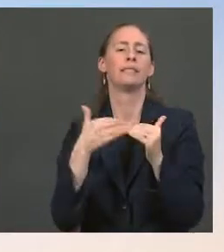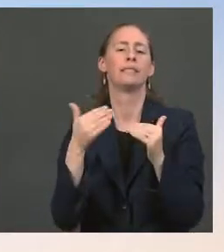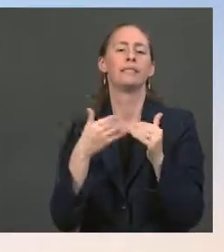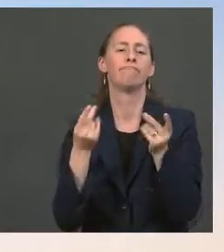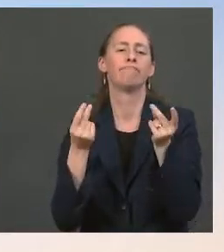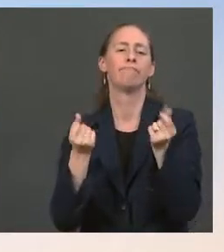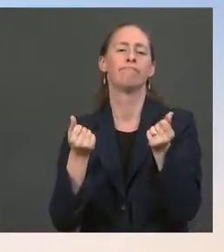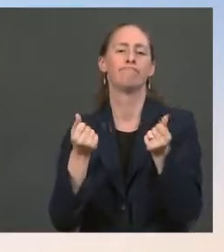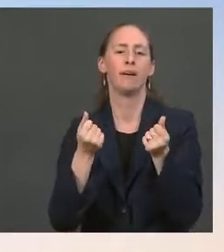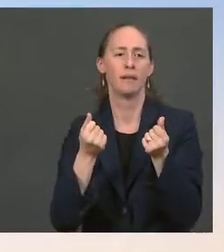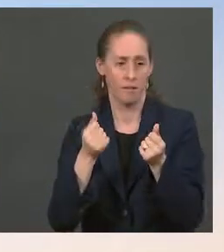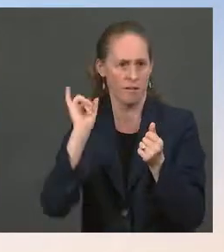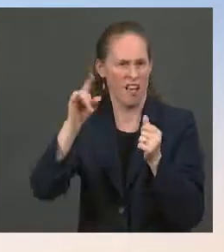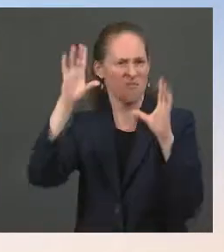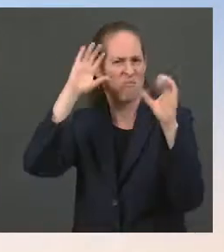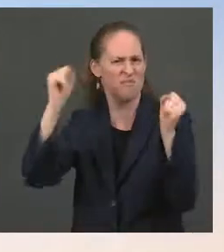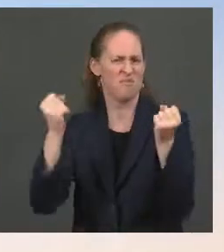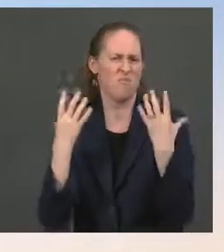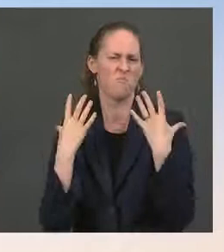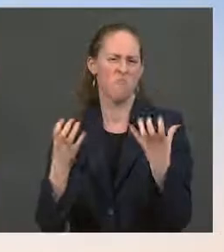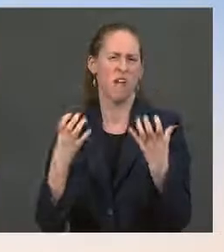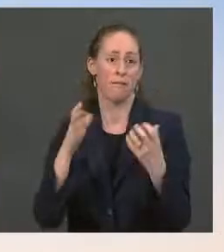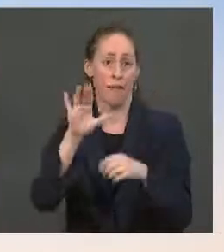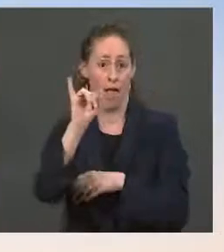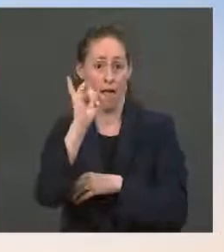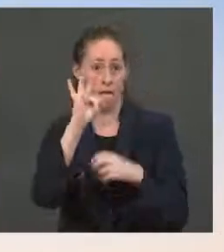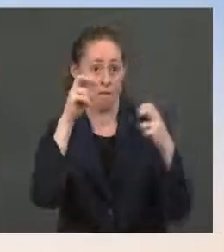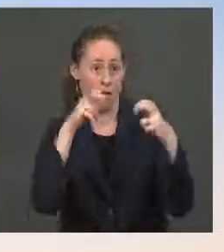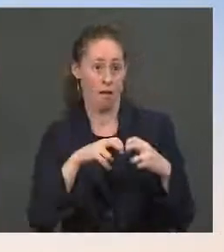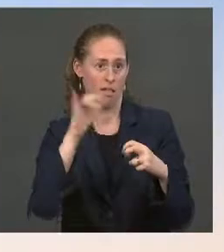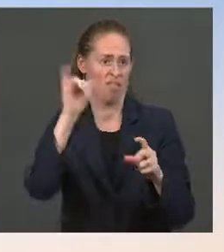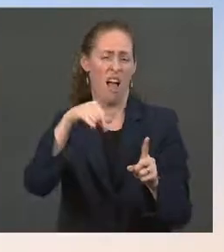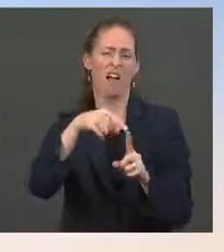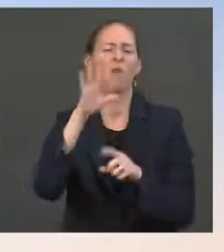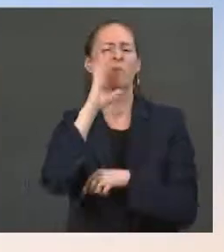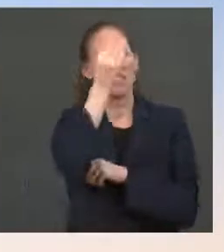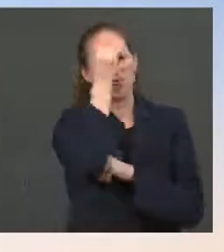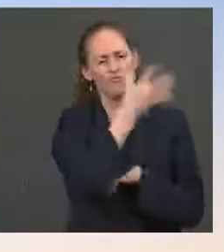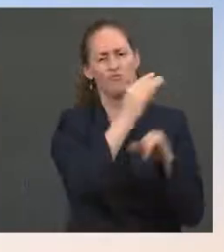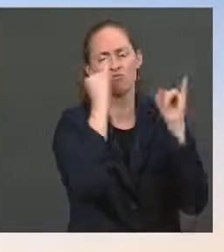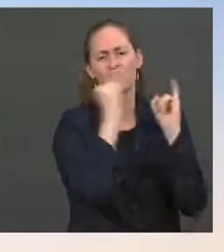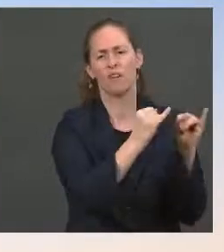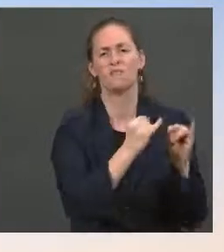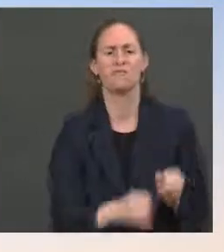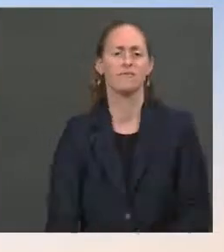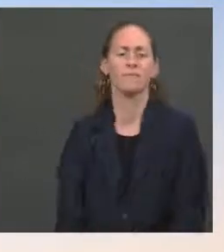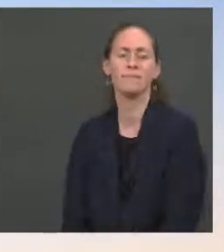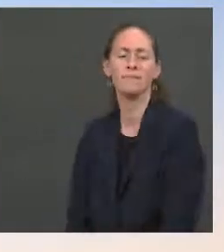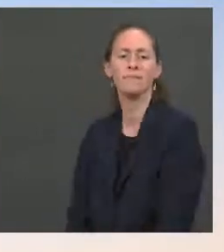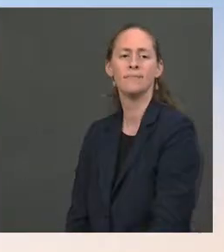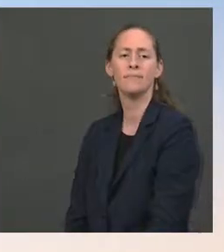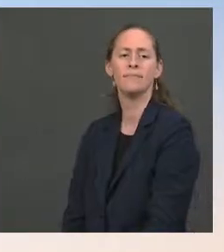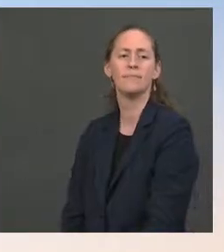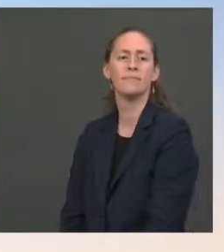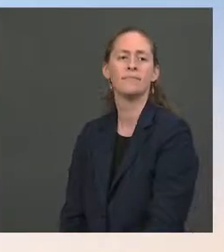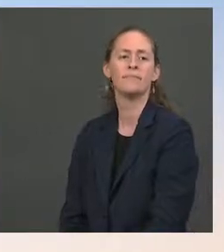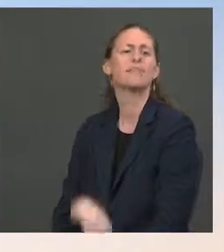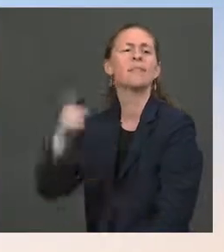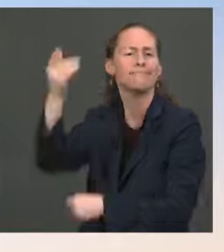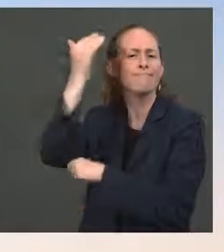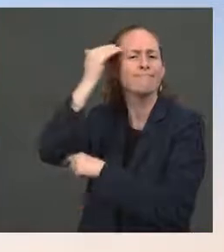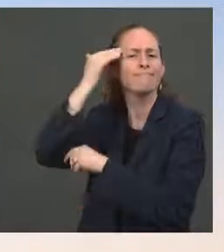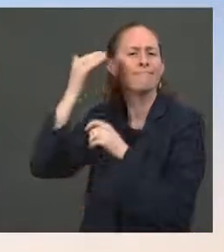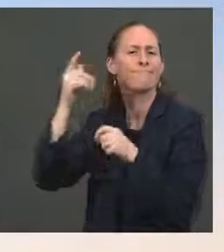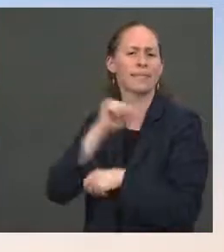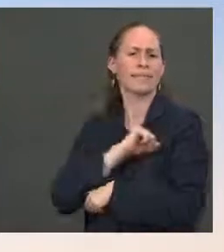what the president would convey if and when they speak. Obviously, the president has known Senator McConnell for a long time. He said they've been down this road before, I think, this morning. He also knows